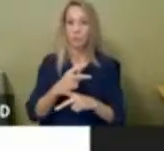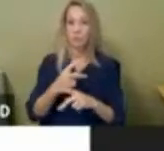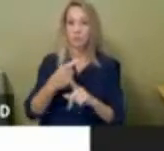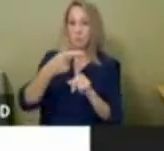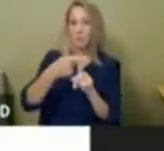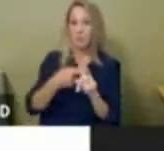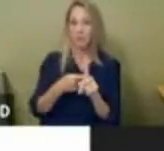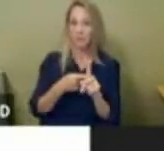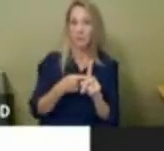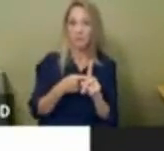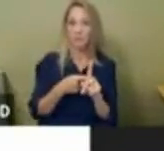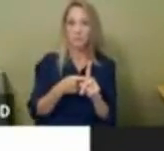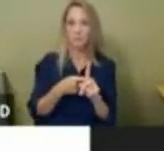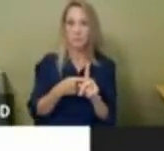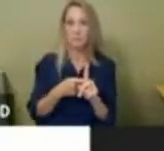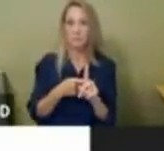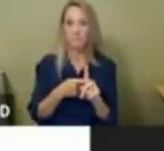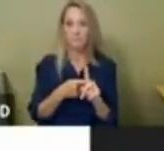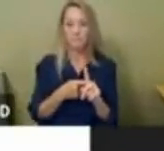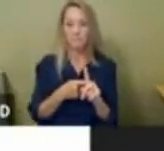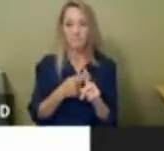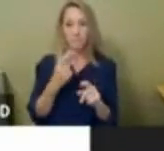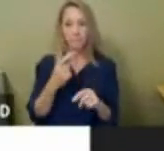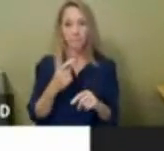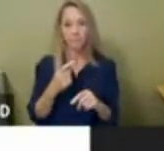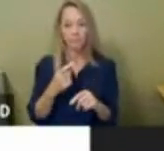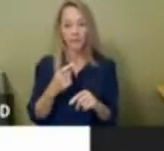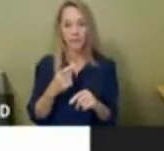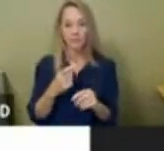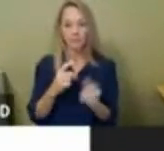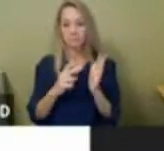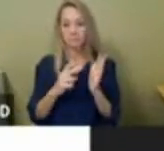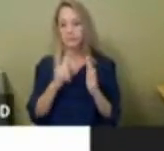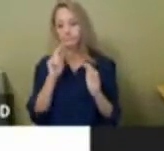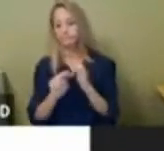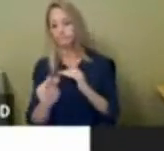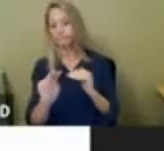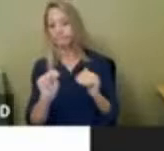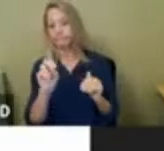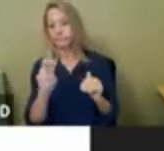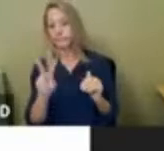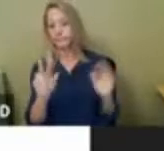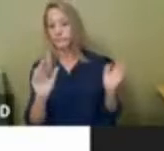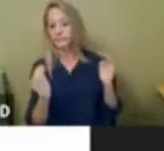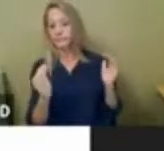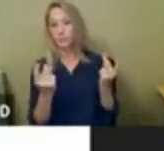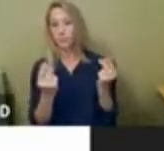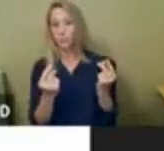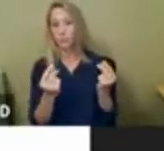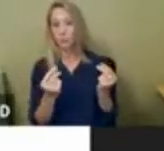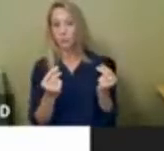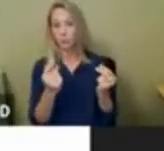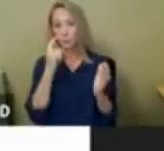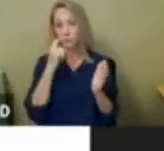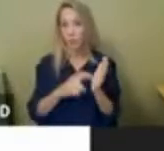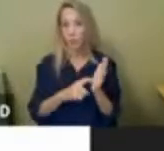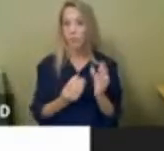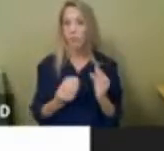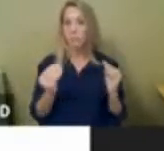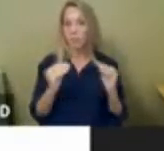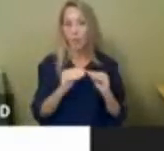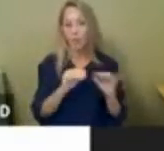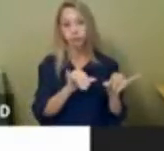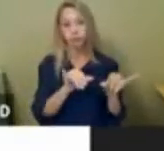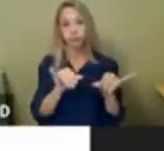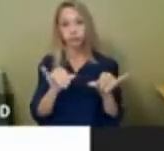it really does set the stage for November. We do see that more of those cases are